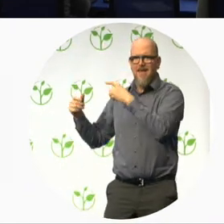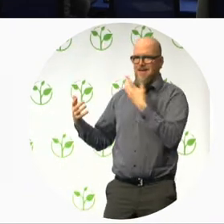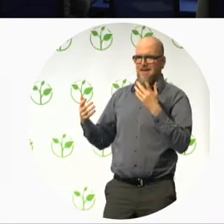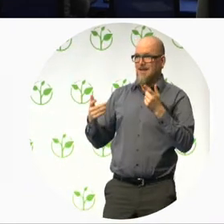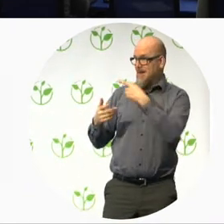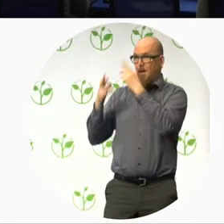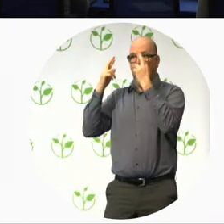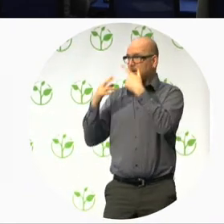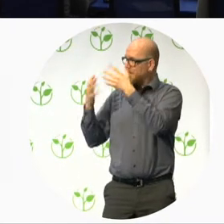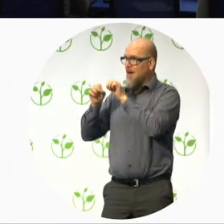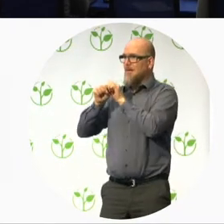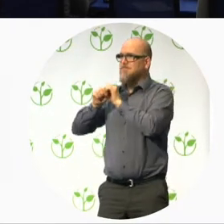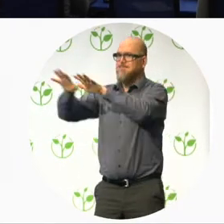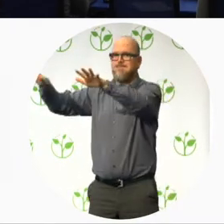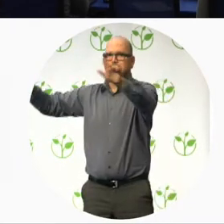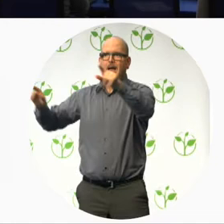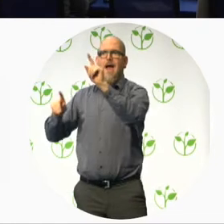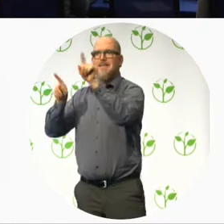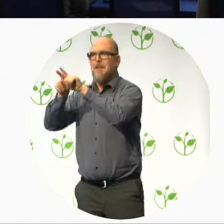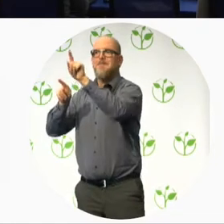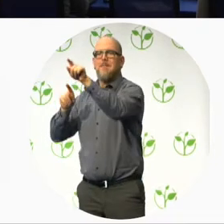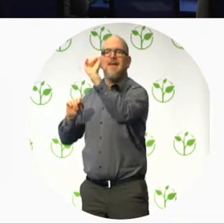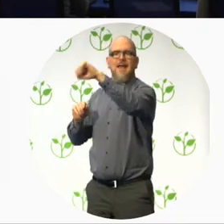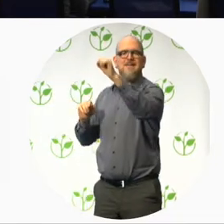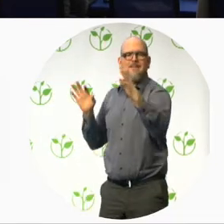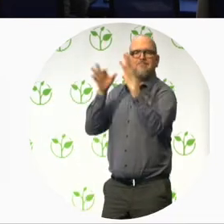yes, you'd like to add something.